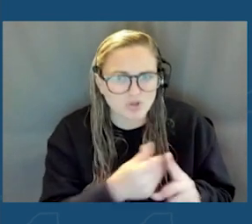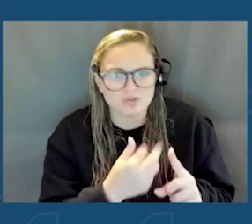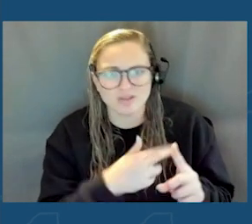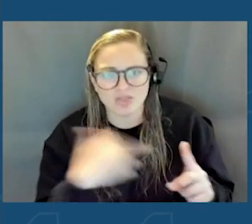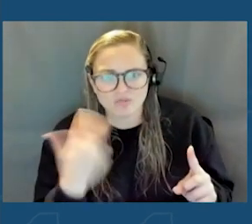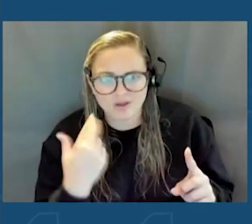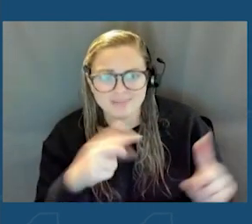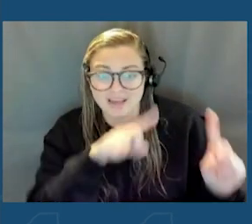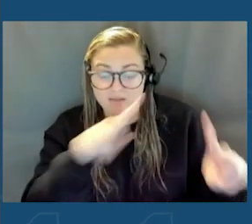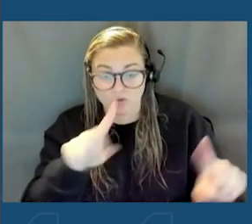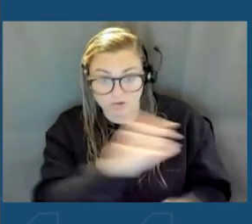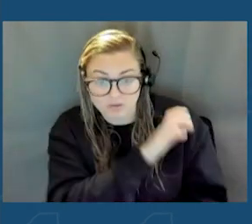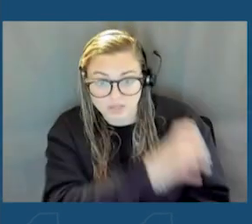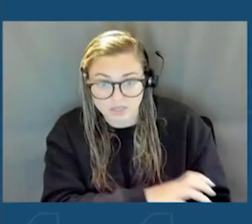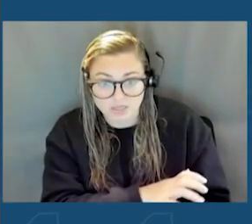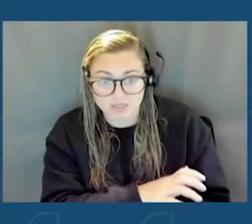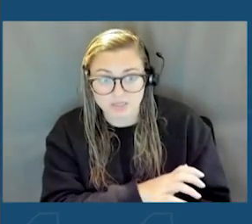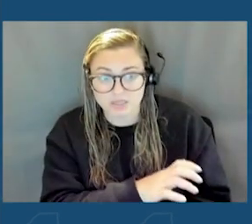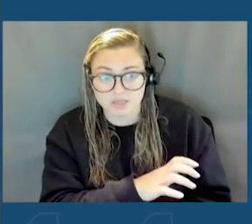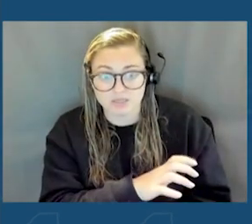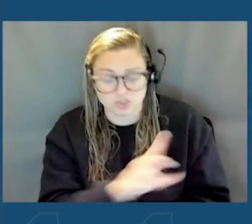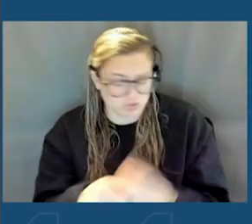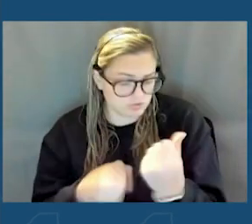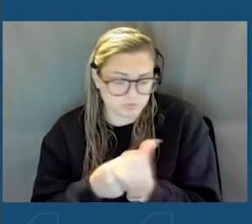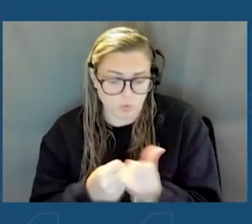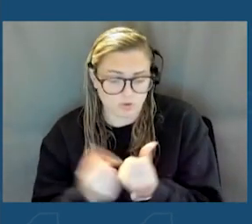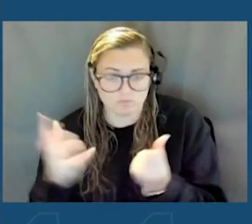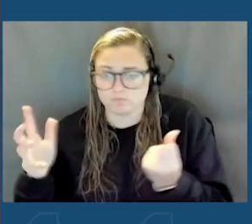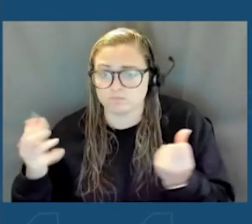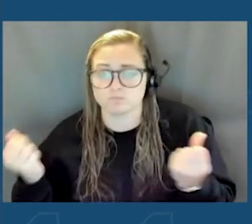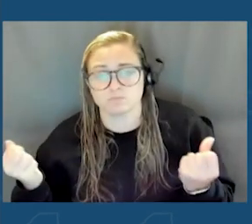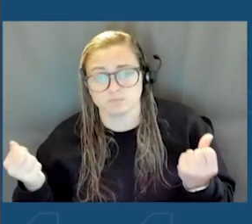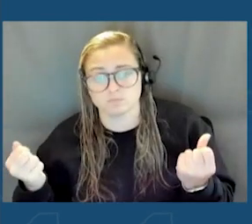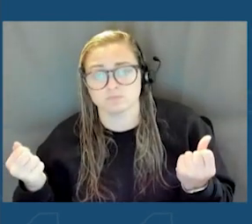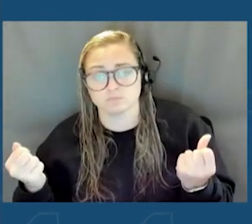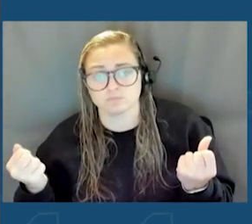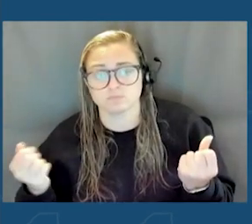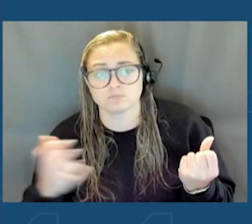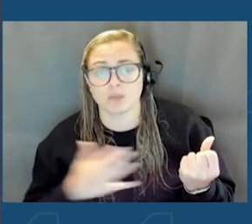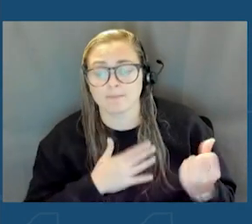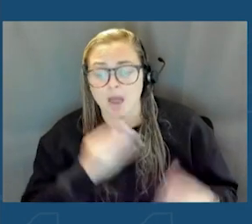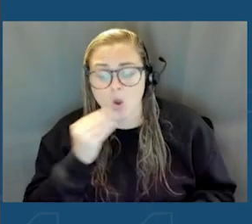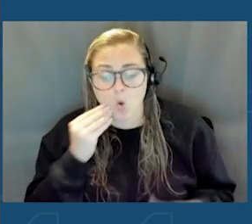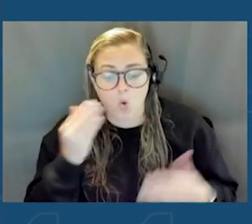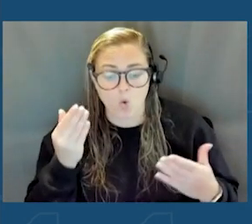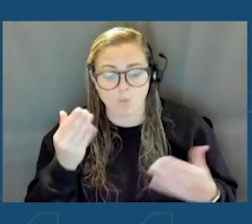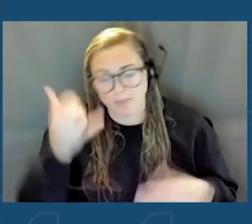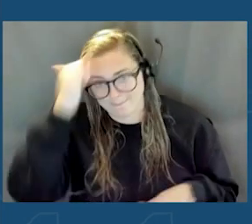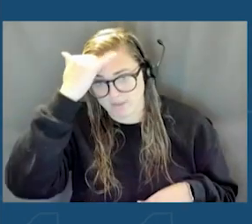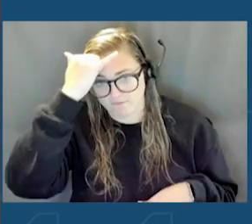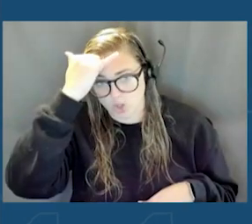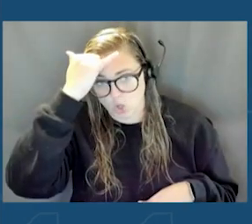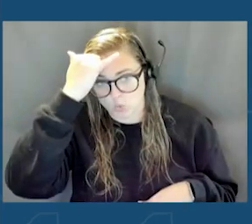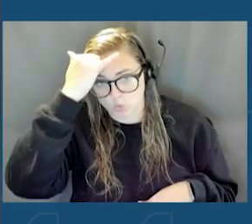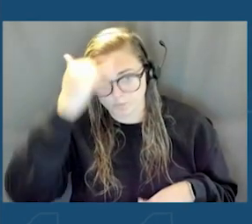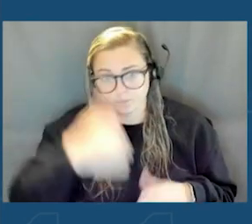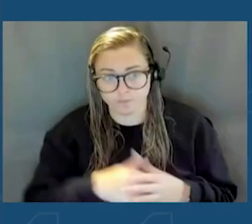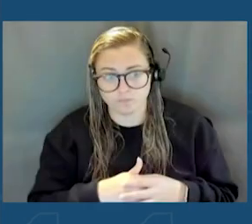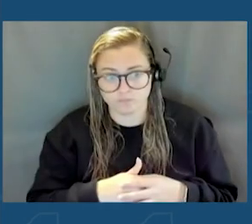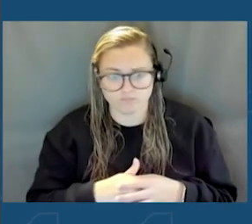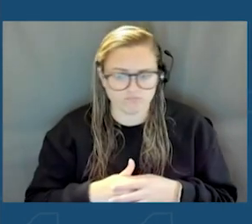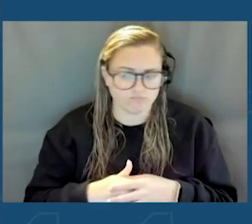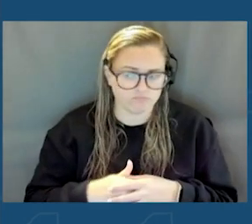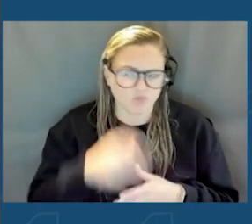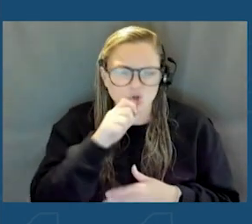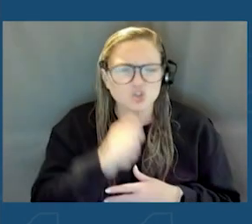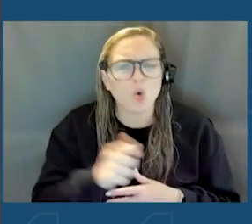gone to these clinics just to lend my support. And in my home in Buffalo, I live down the hall from an older